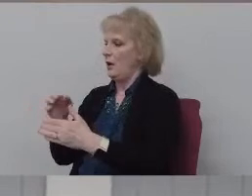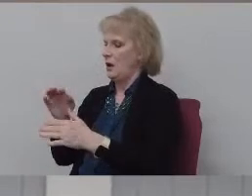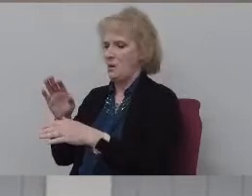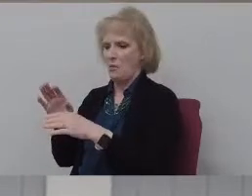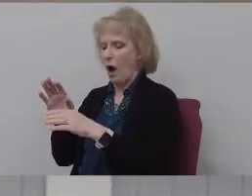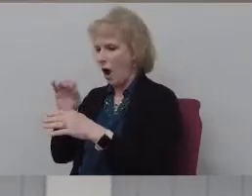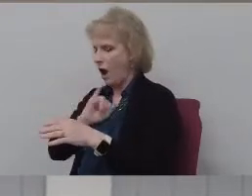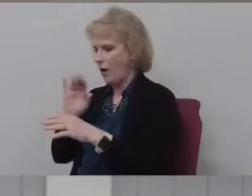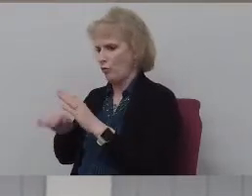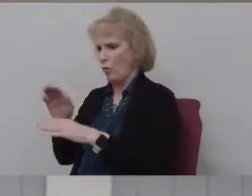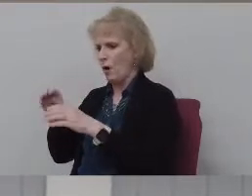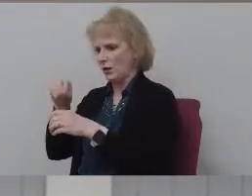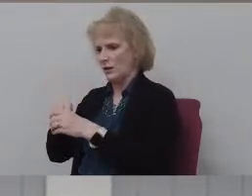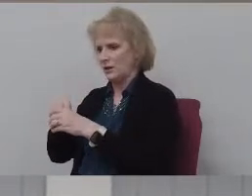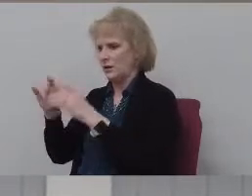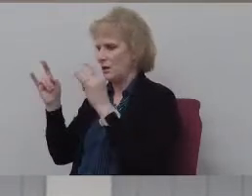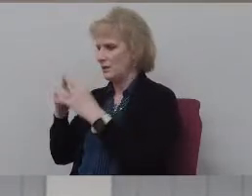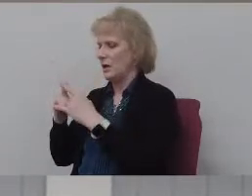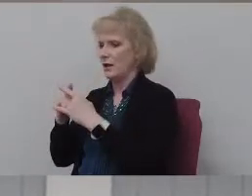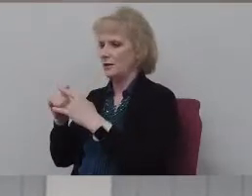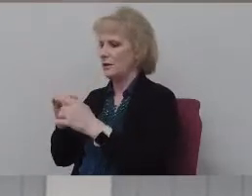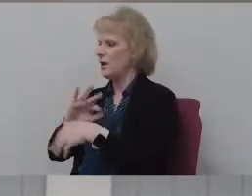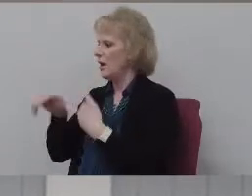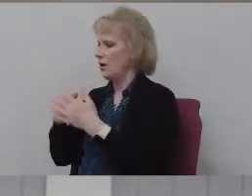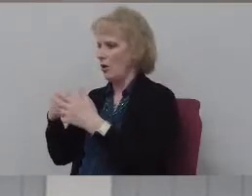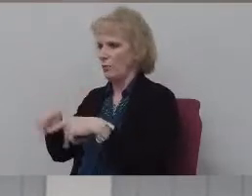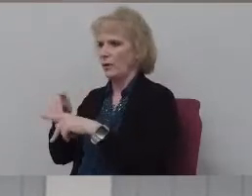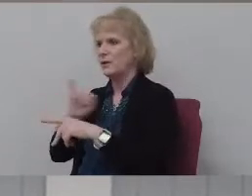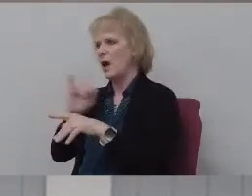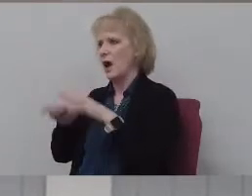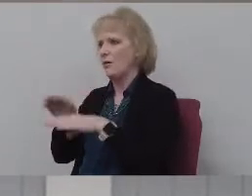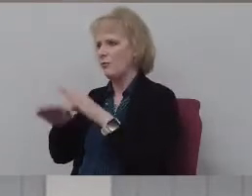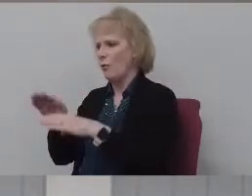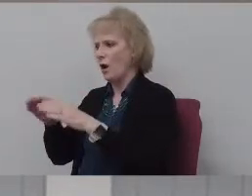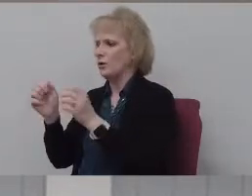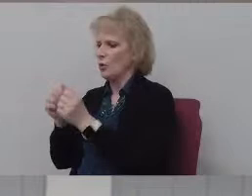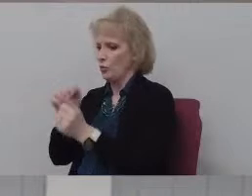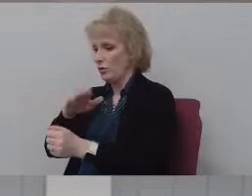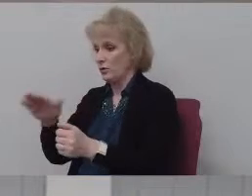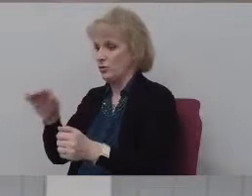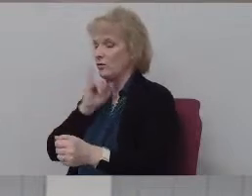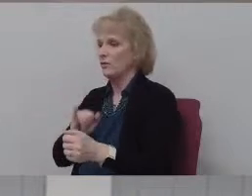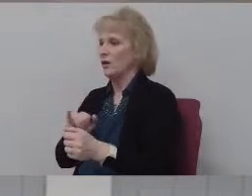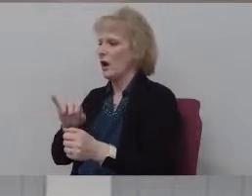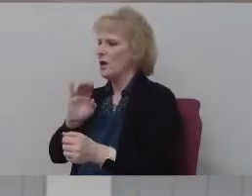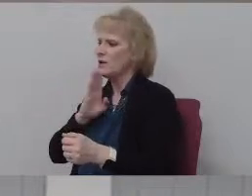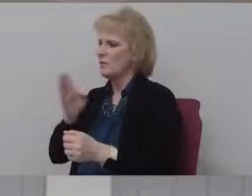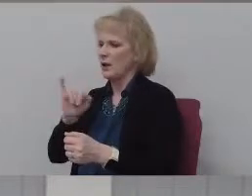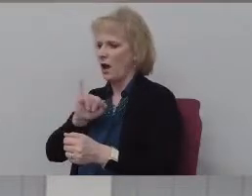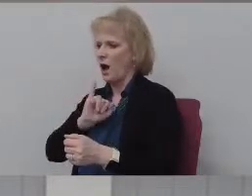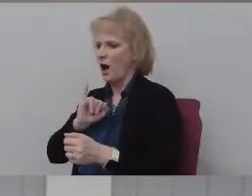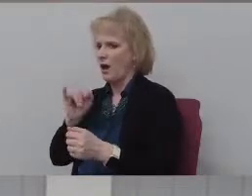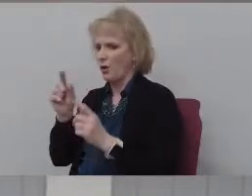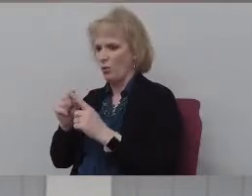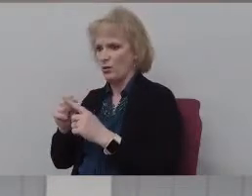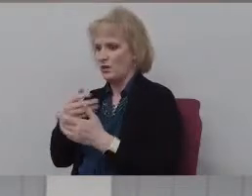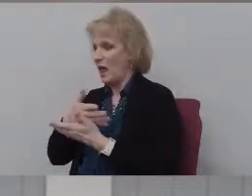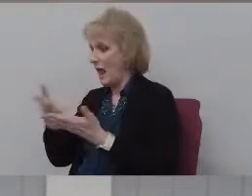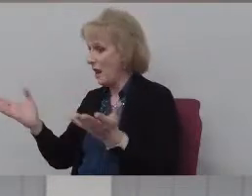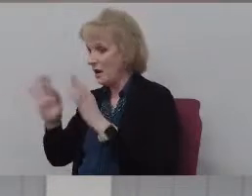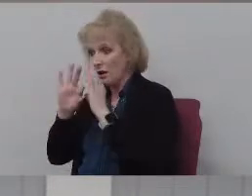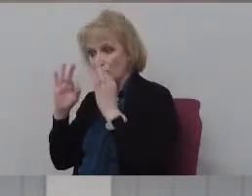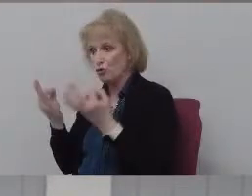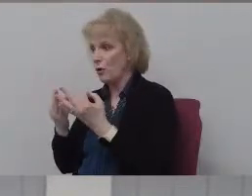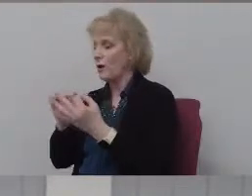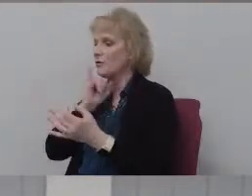in a tent and in a tabernacle? In all the places wherein I've walked with all the children of Israel, spake I a word with any of the tribes of Israel